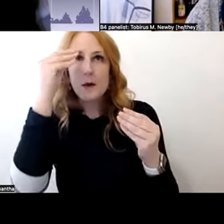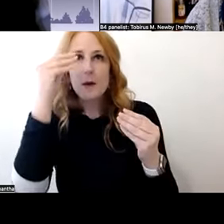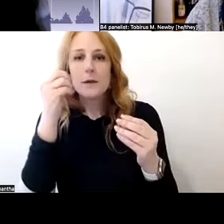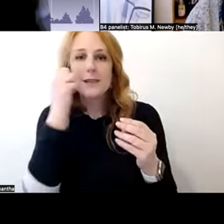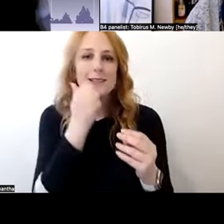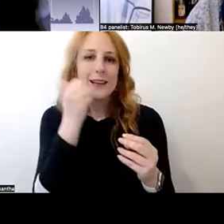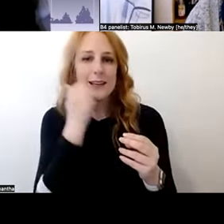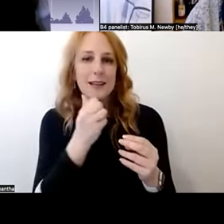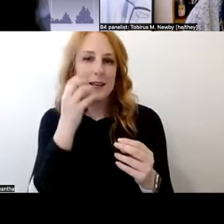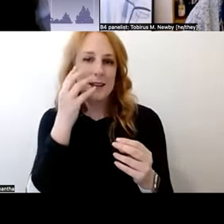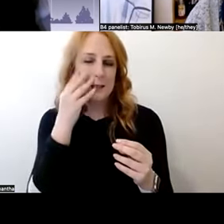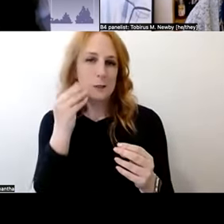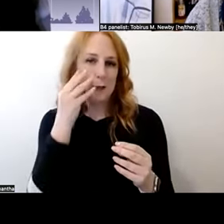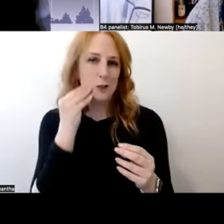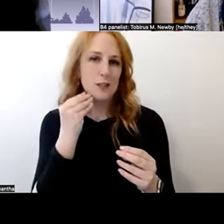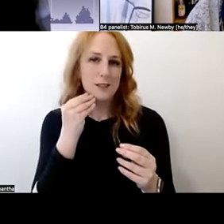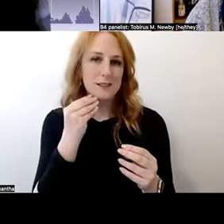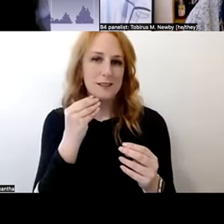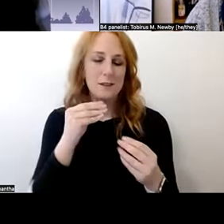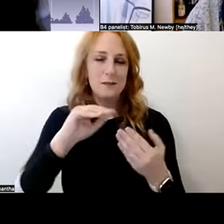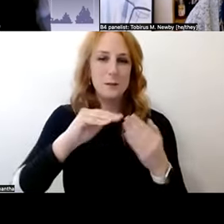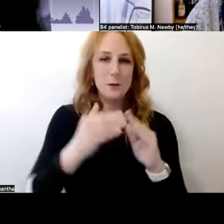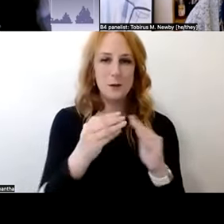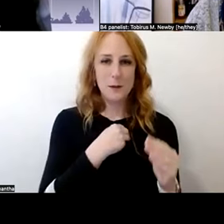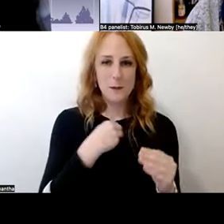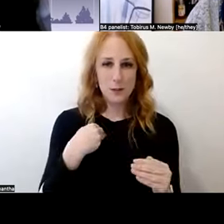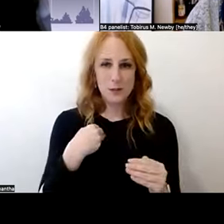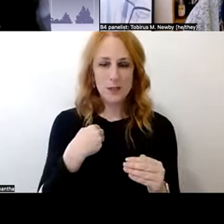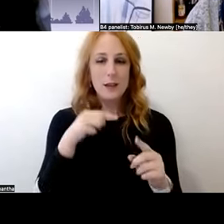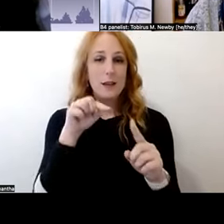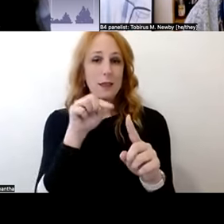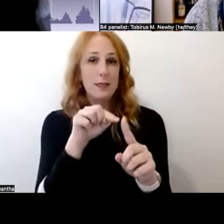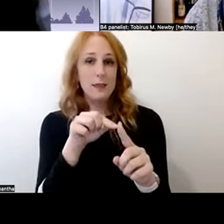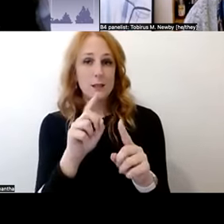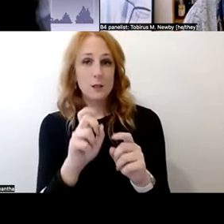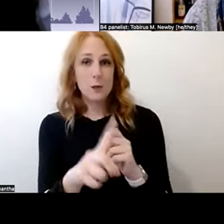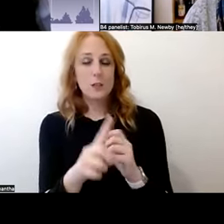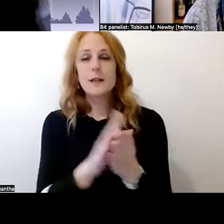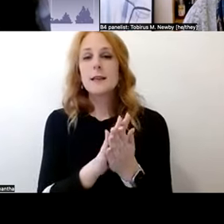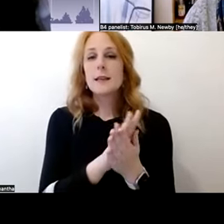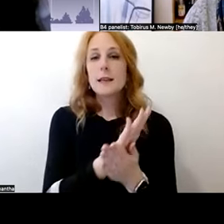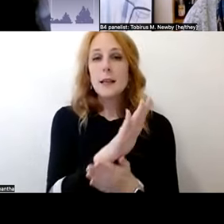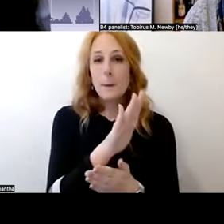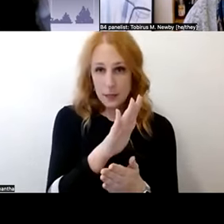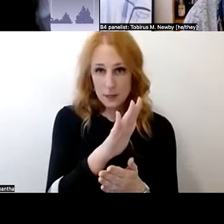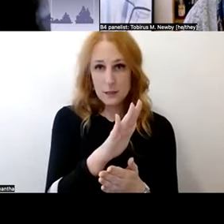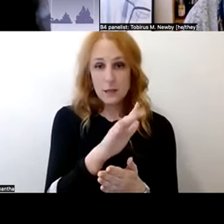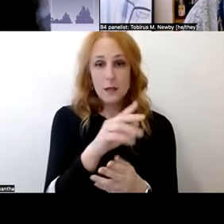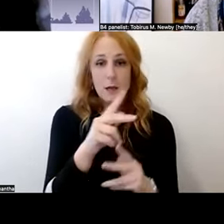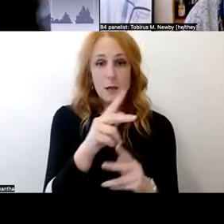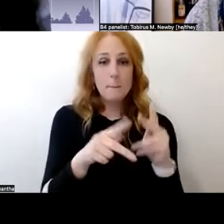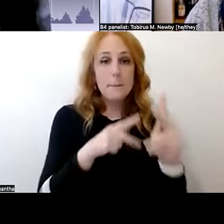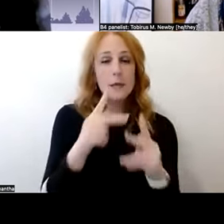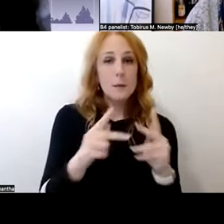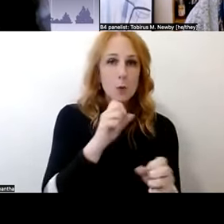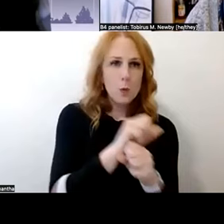day-to-day lived experience of our campus community members. So this question, campus is not only a place where people work and learn,